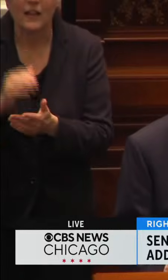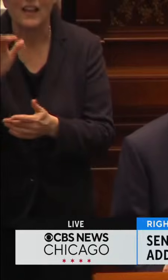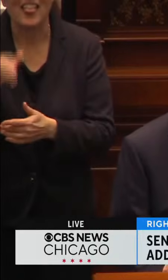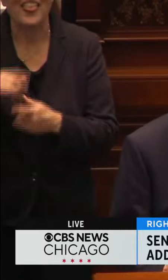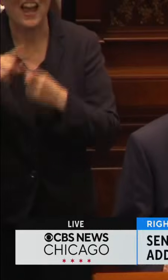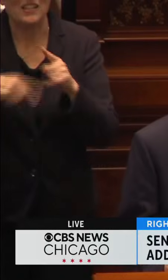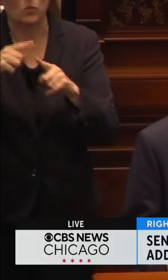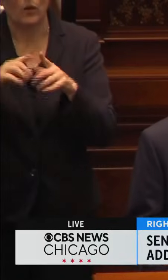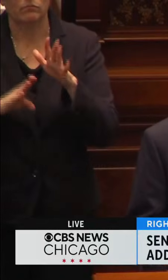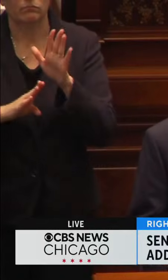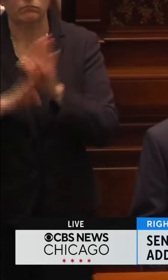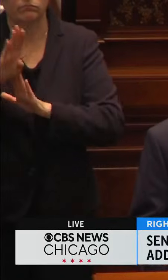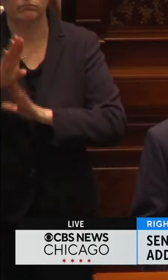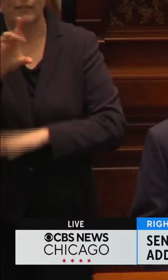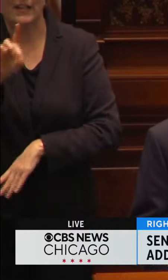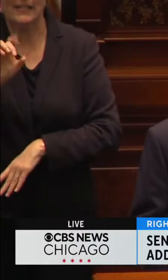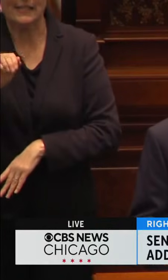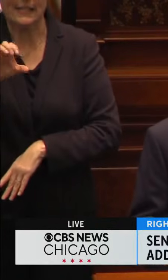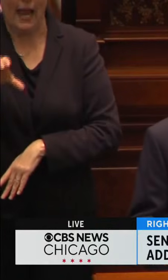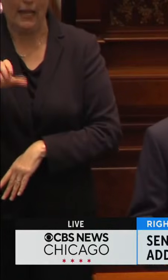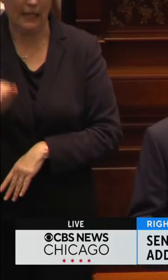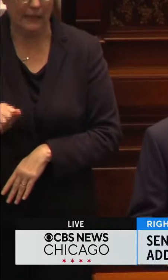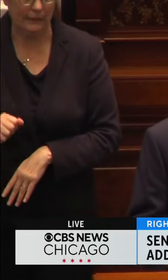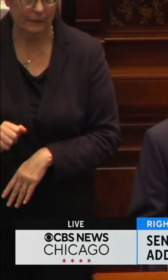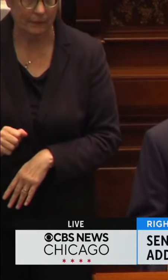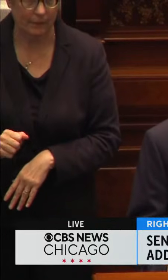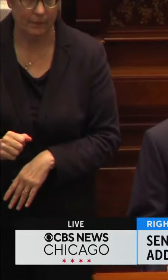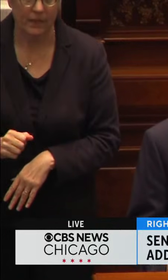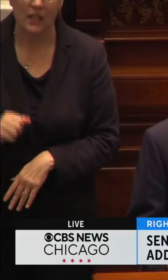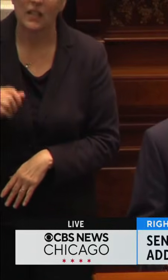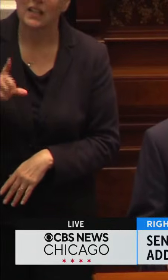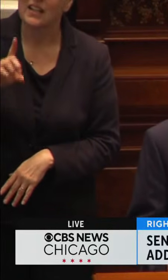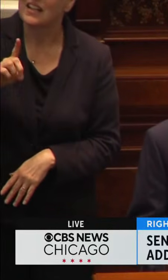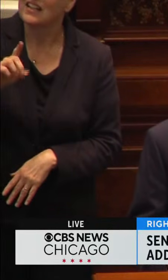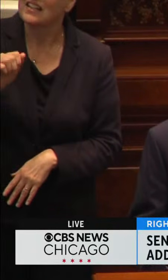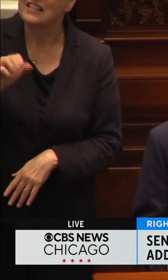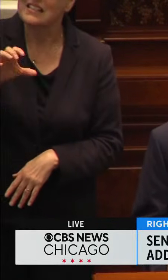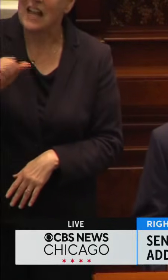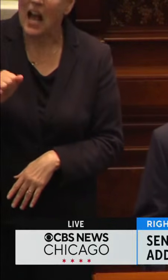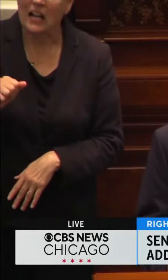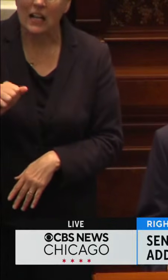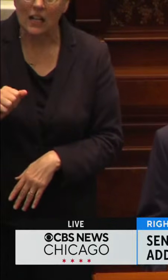DACA. DACA, at its best, was helping